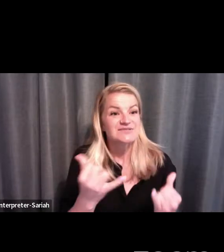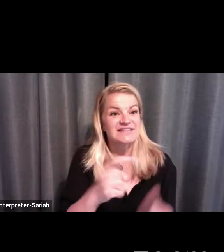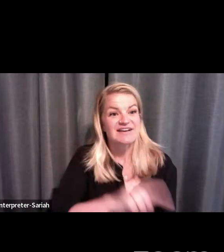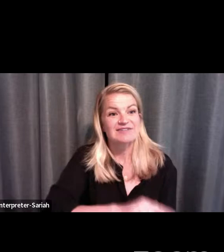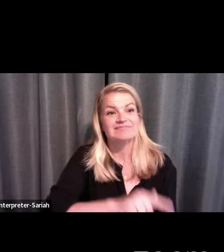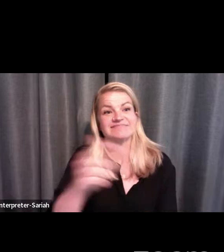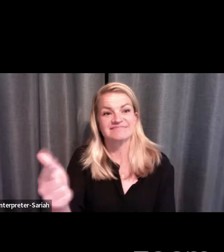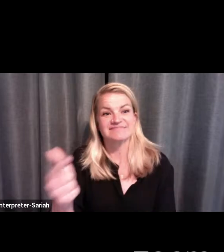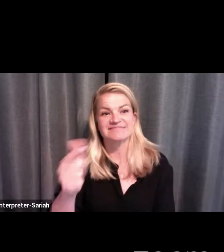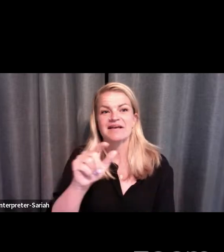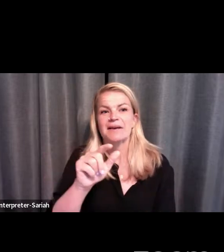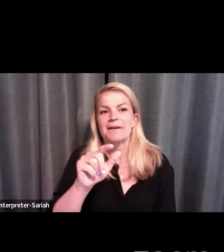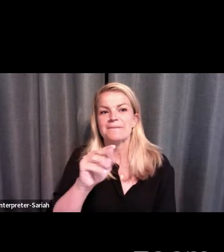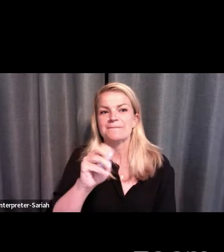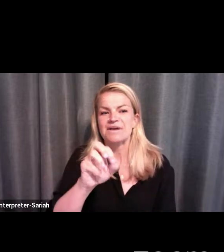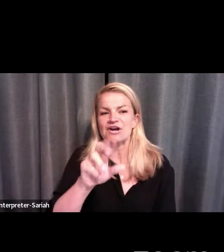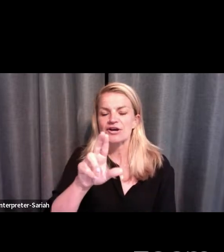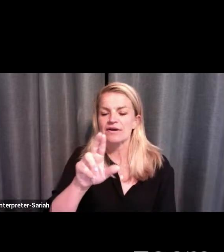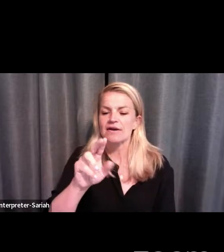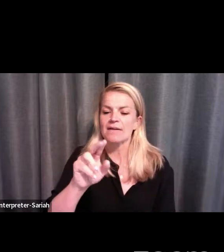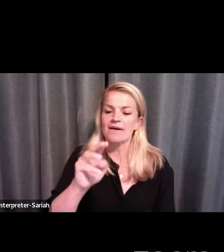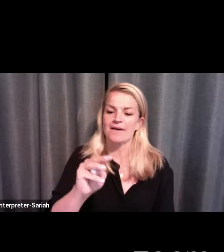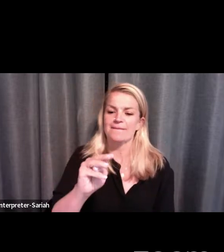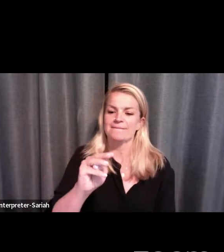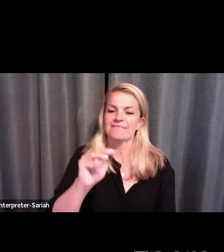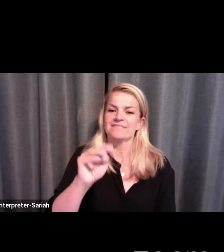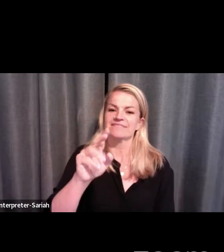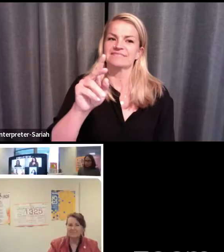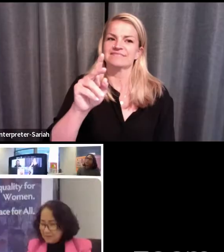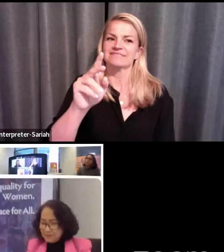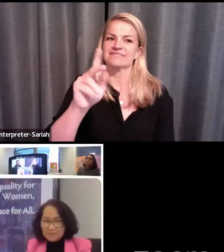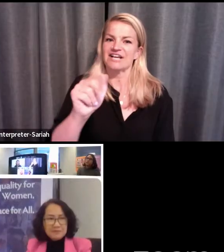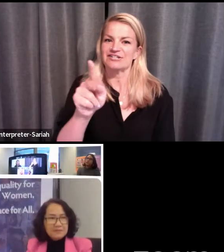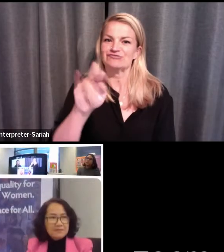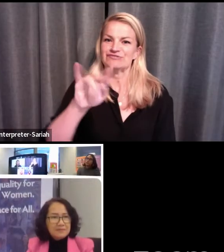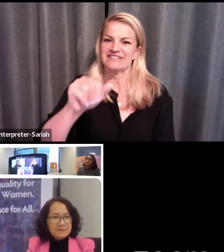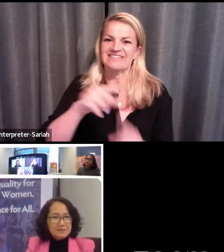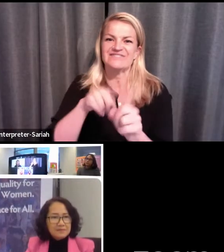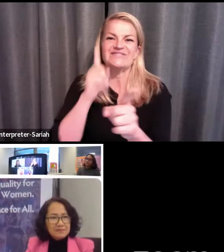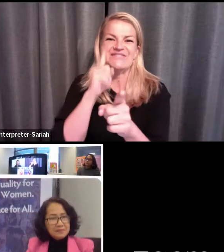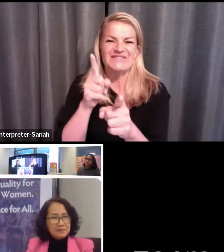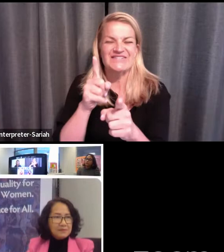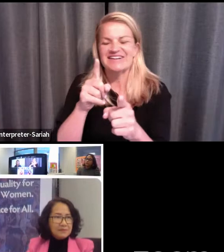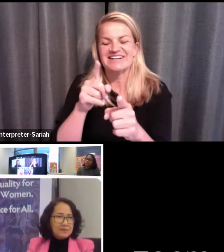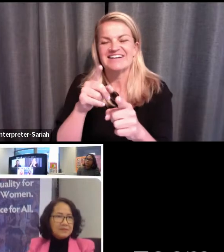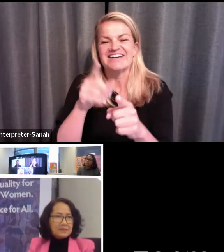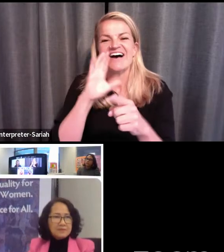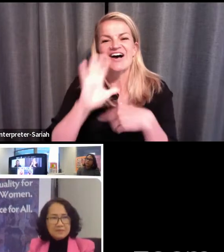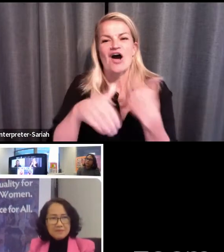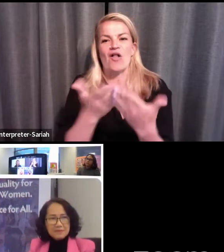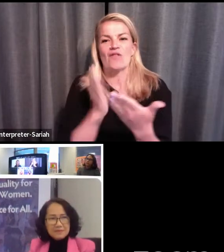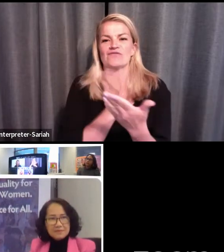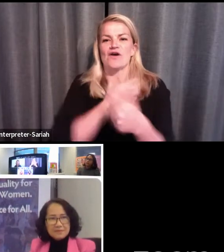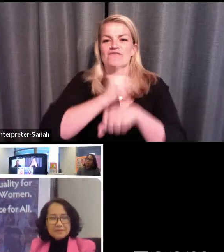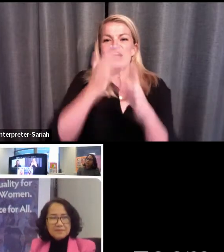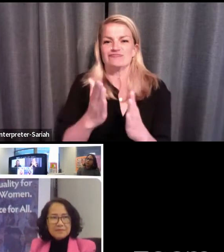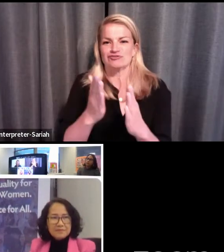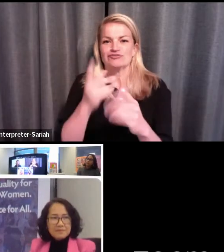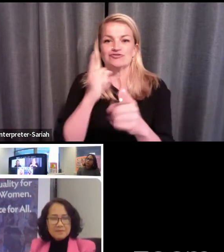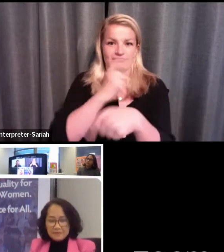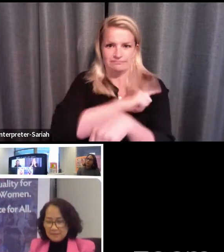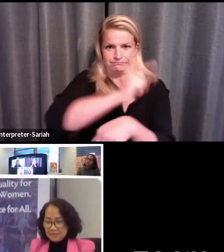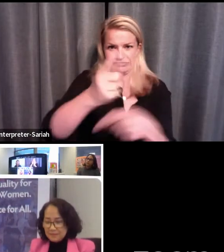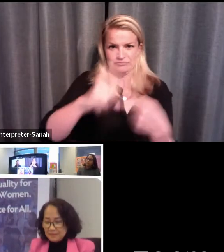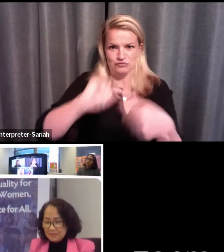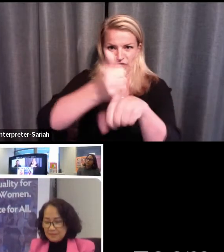Cabrera Beleza, founder and chief executive officer of the Global Network of Women Peace Builders, to offer